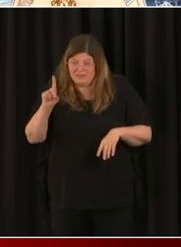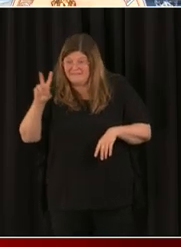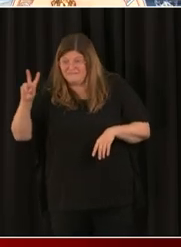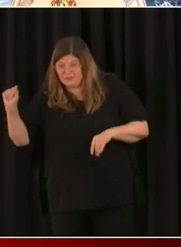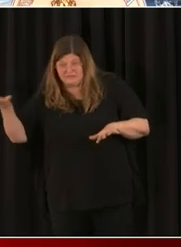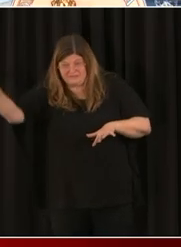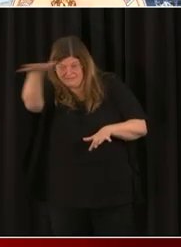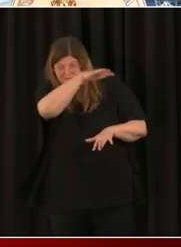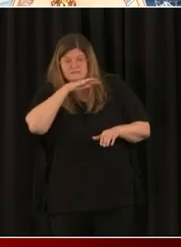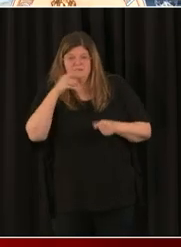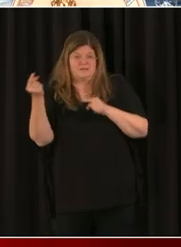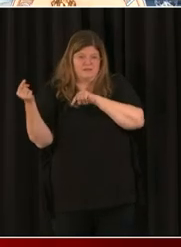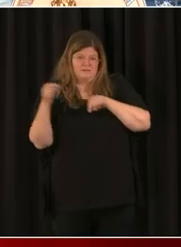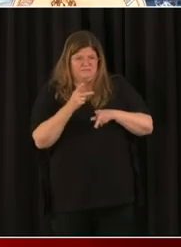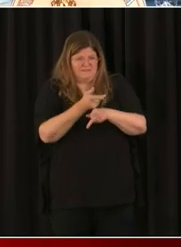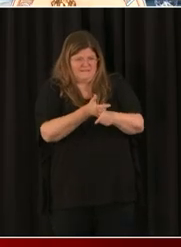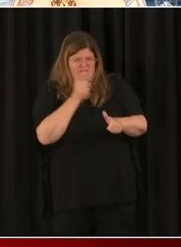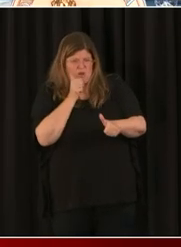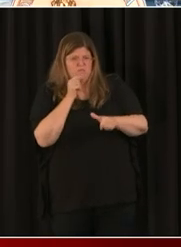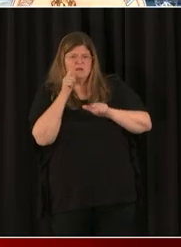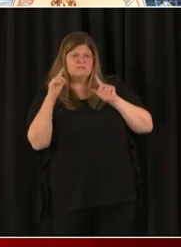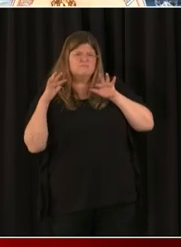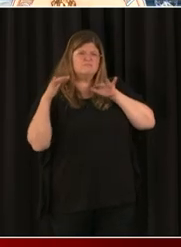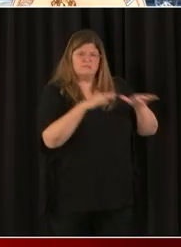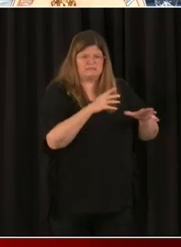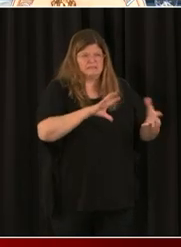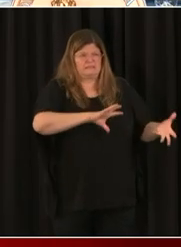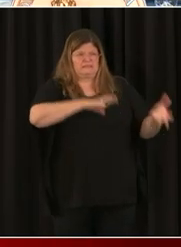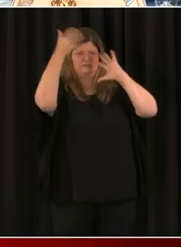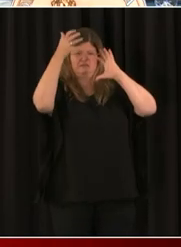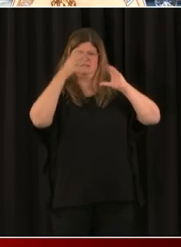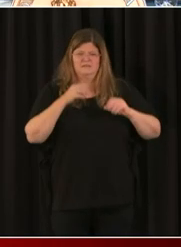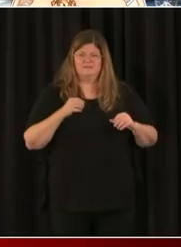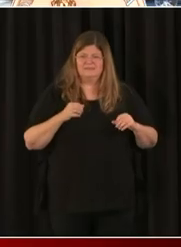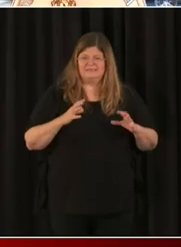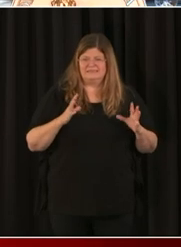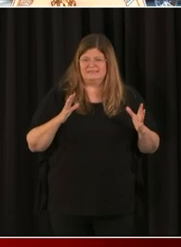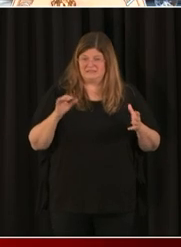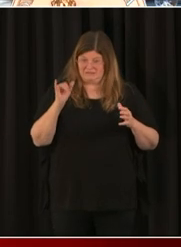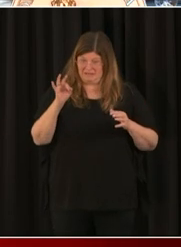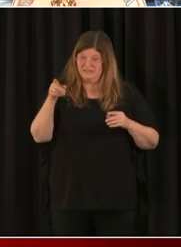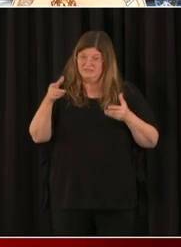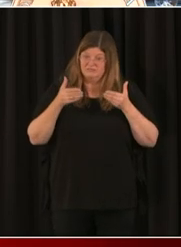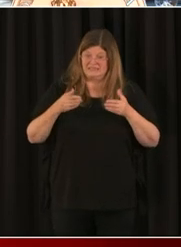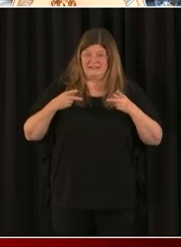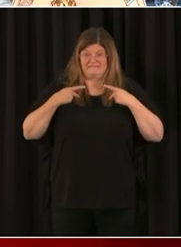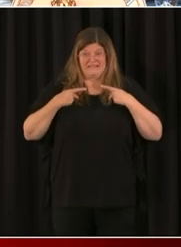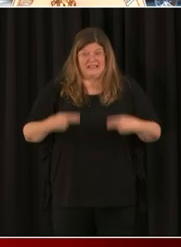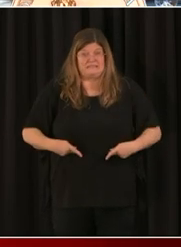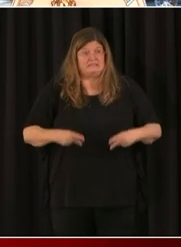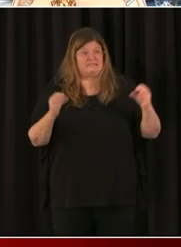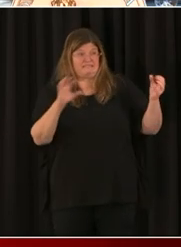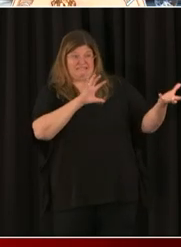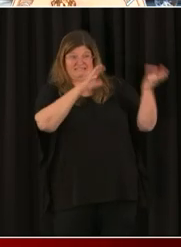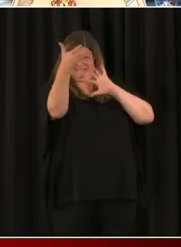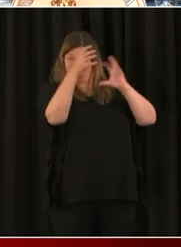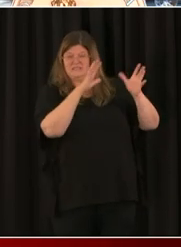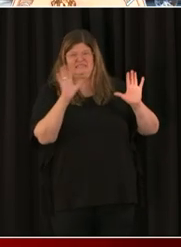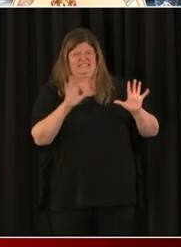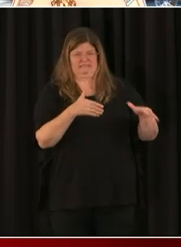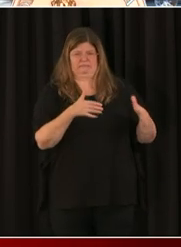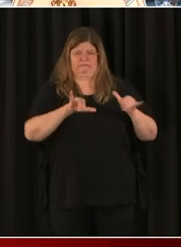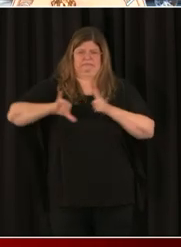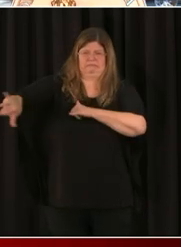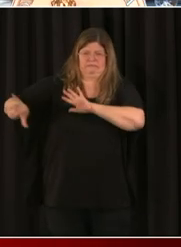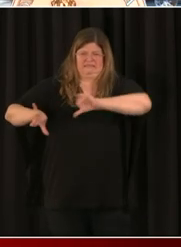who are coming here to look for confrontations, particularly physical confrontations. So we're asking you